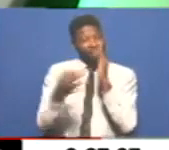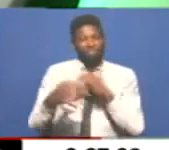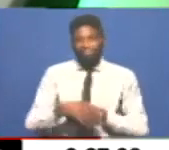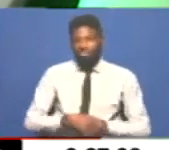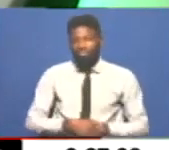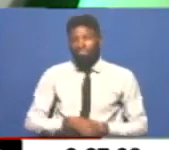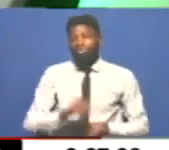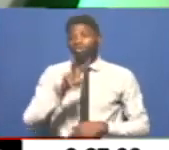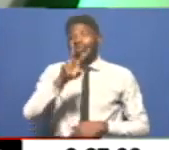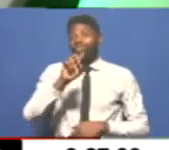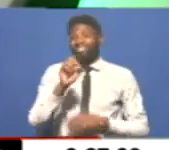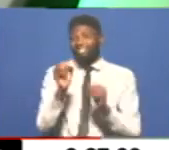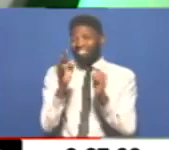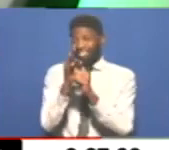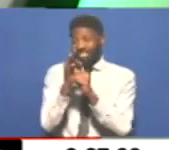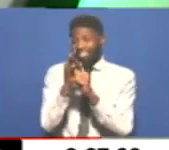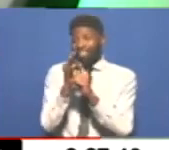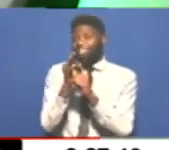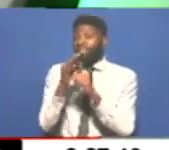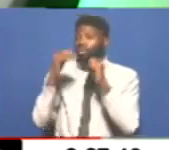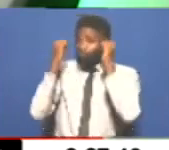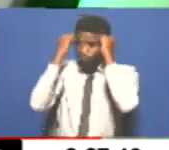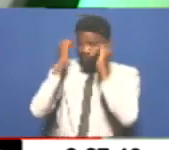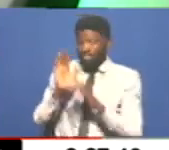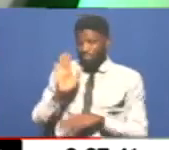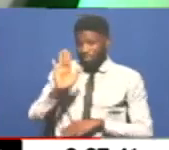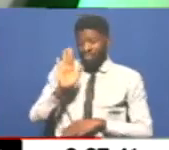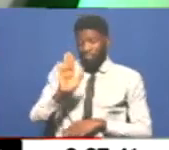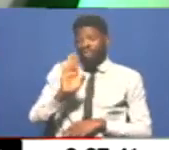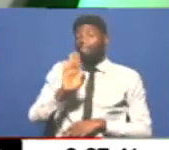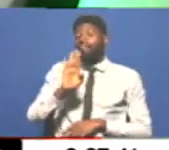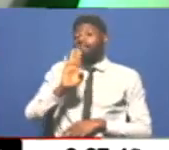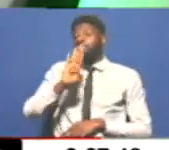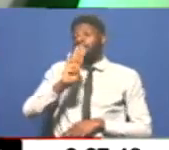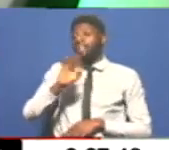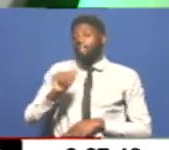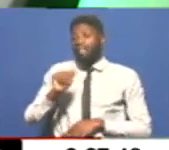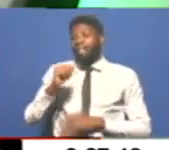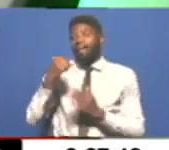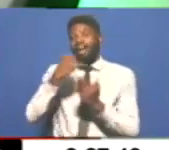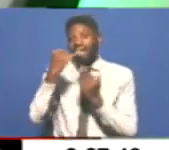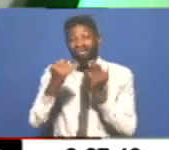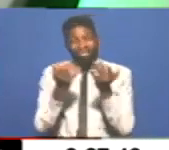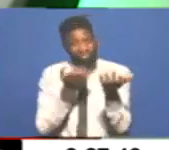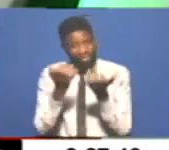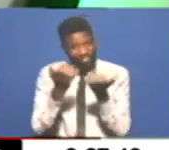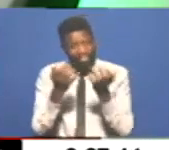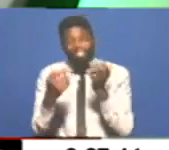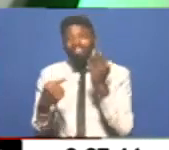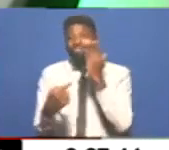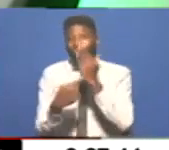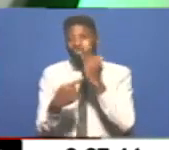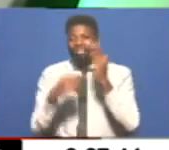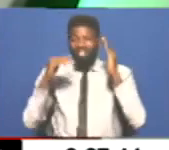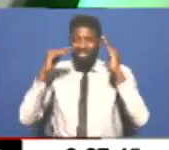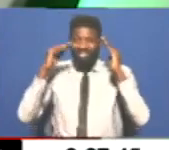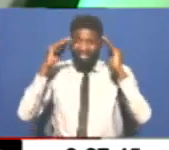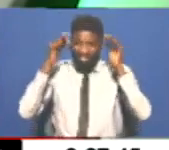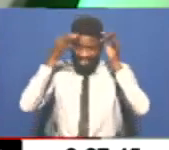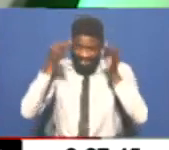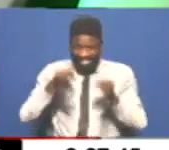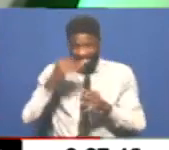Bachelor of Arts in Business and Information Technology student decided to venture into the suit-making business as